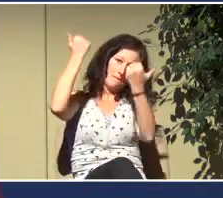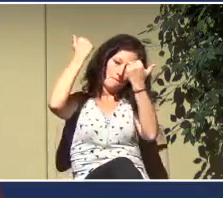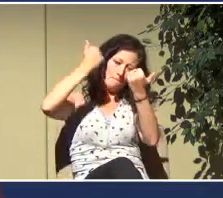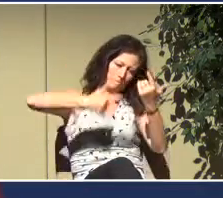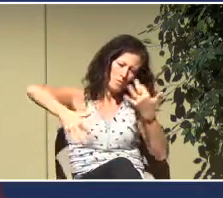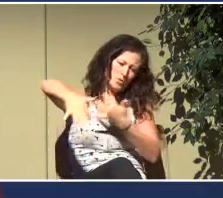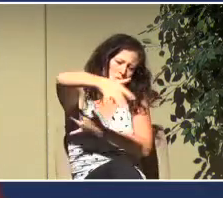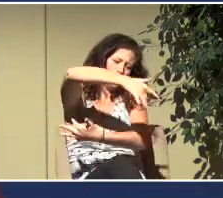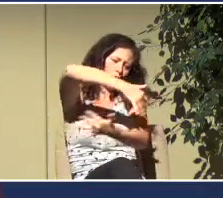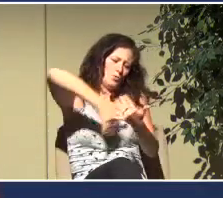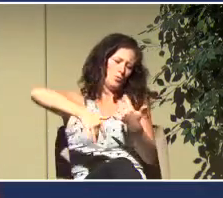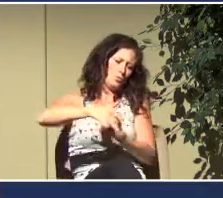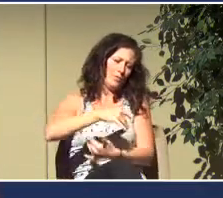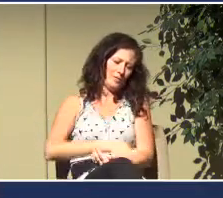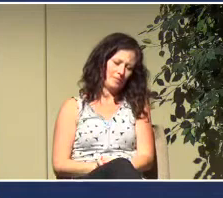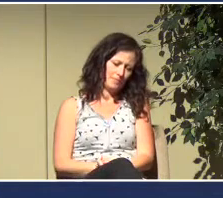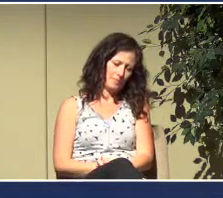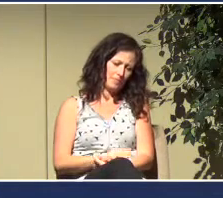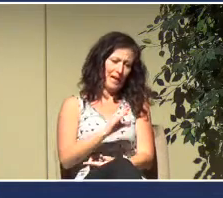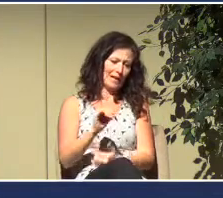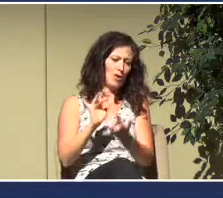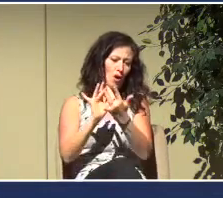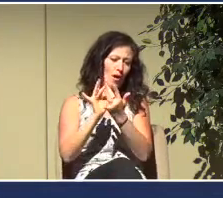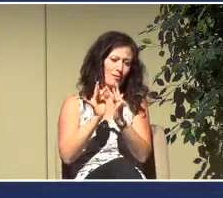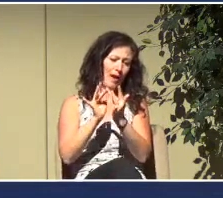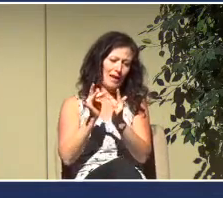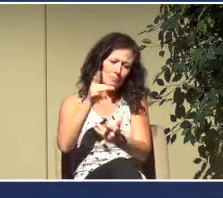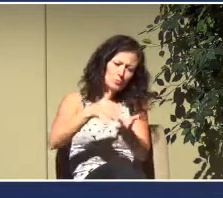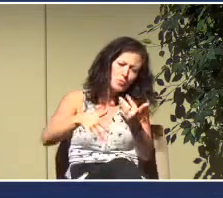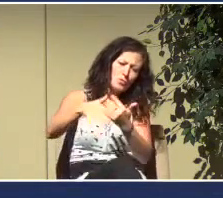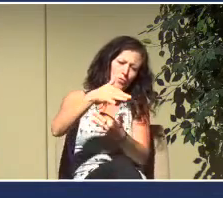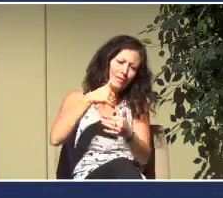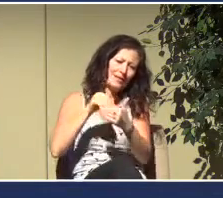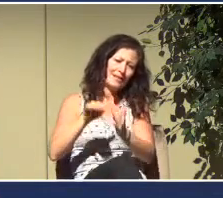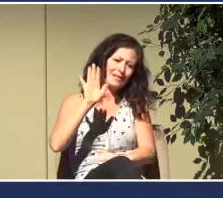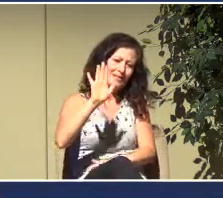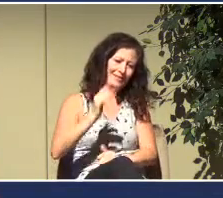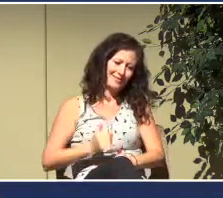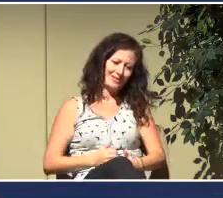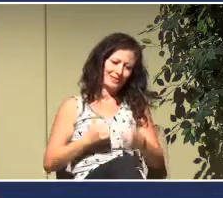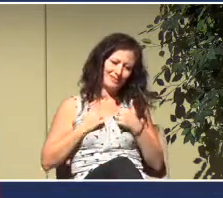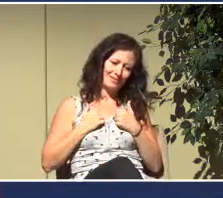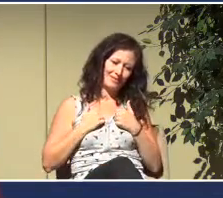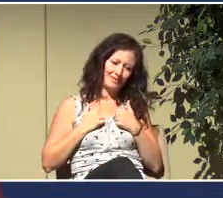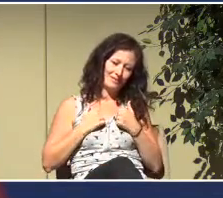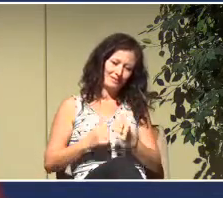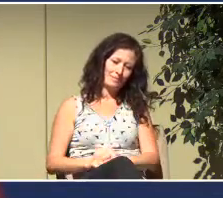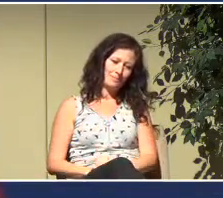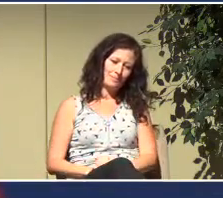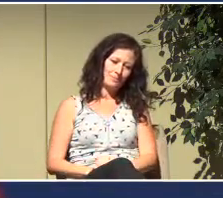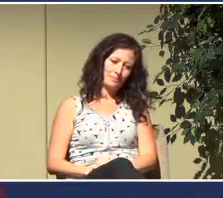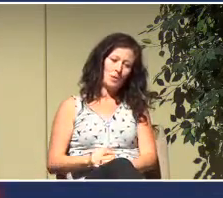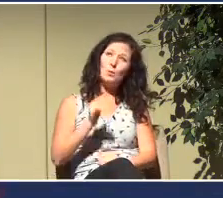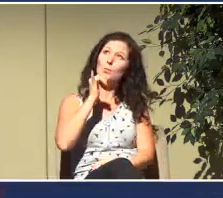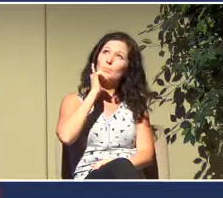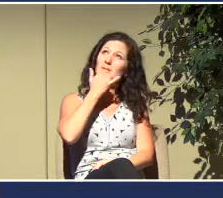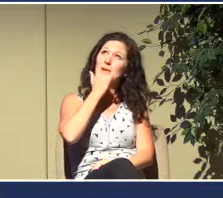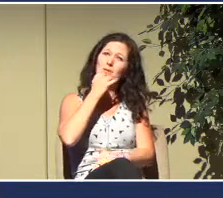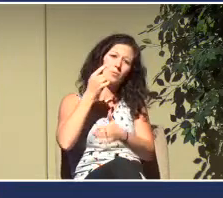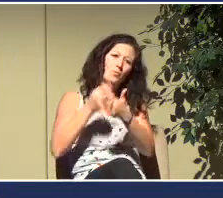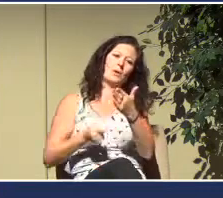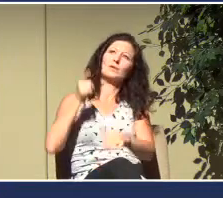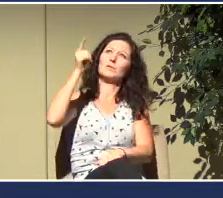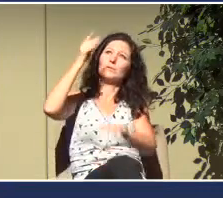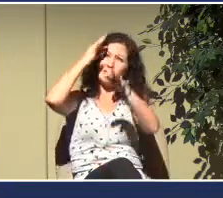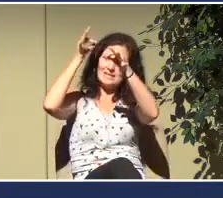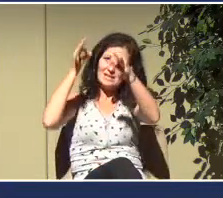online? Would you come and move? Move in your power, in your way, as you decide. Would you